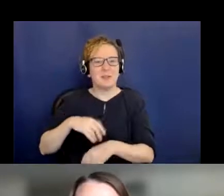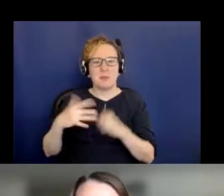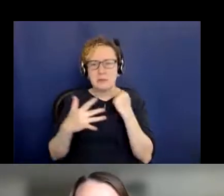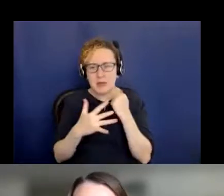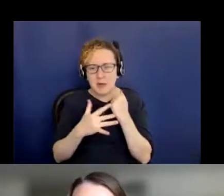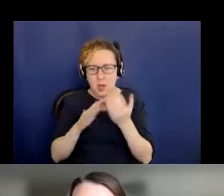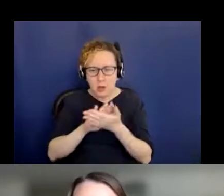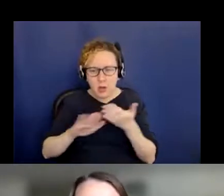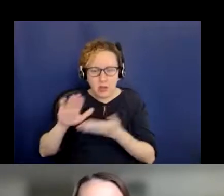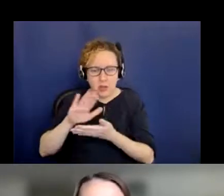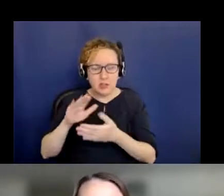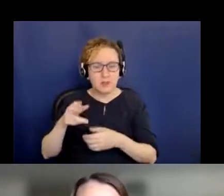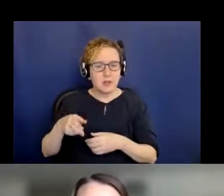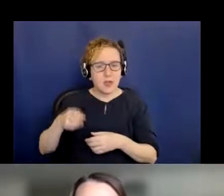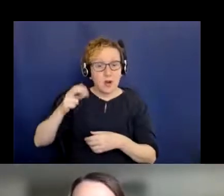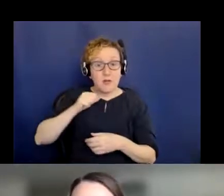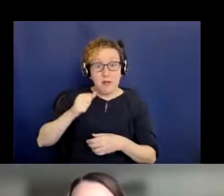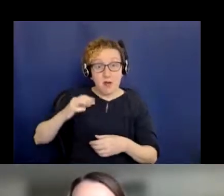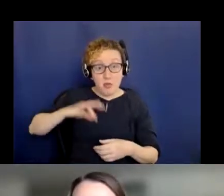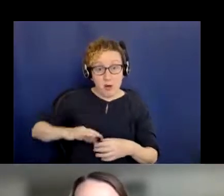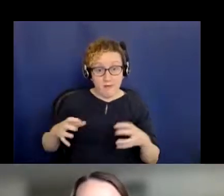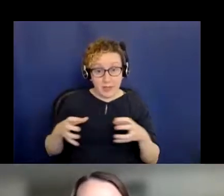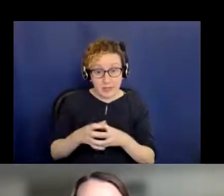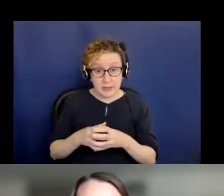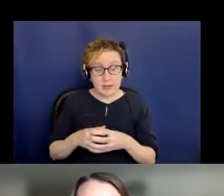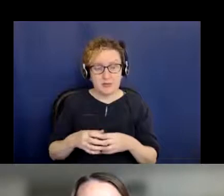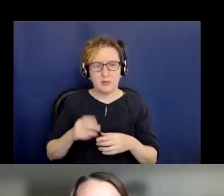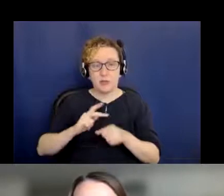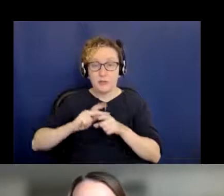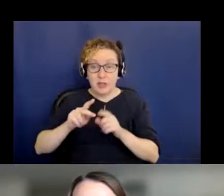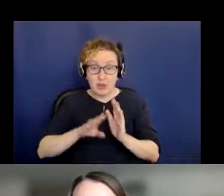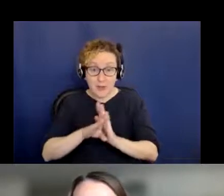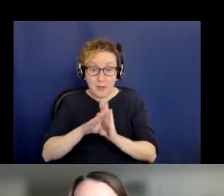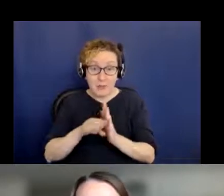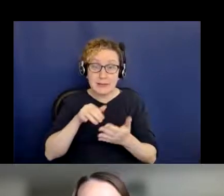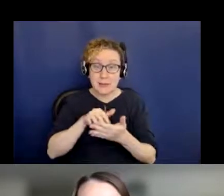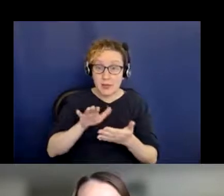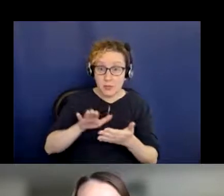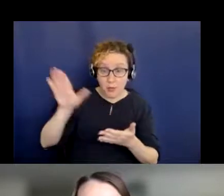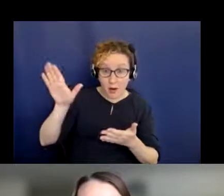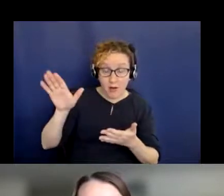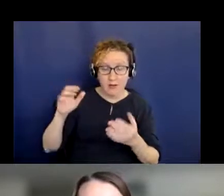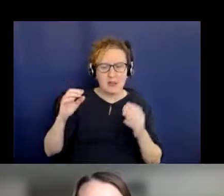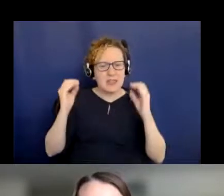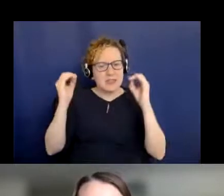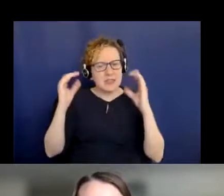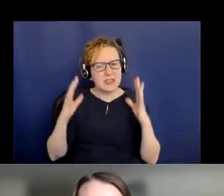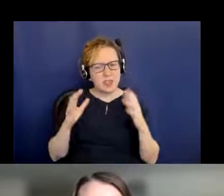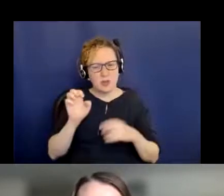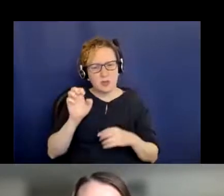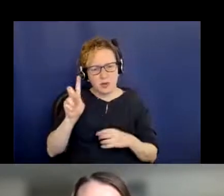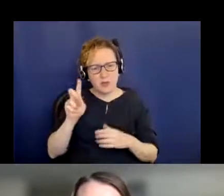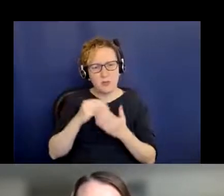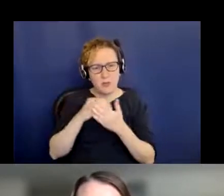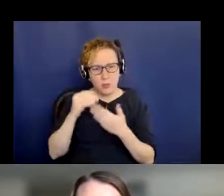both for study abroad programs, professional development, or now teacher education programs as well.